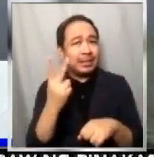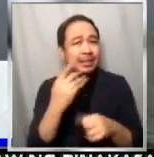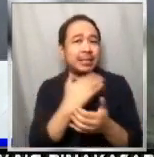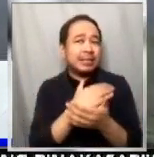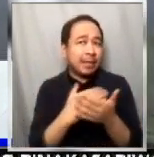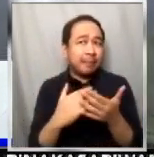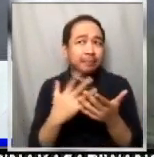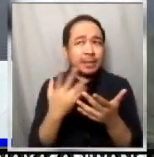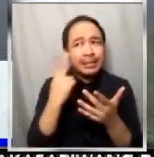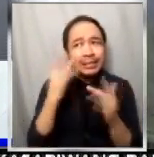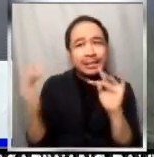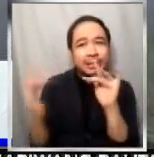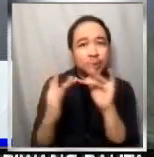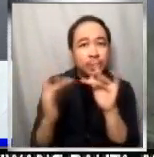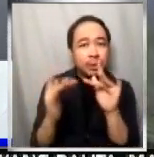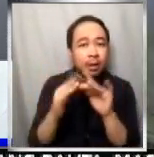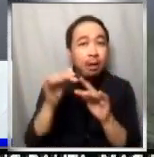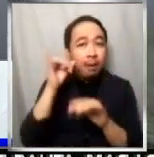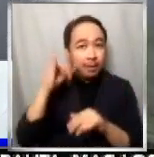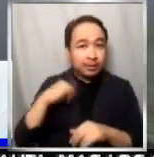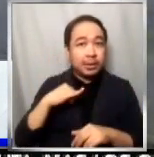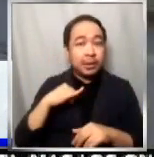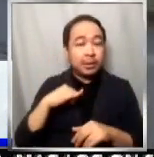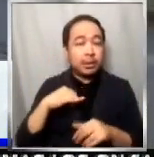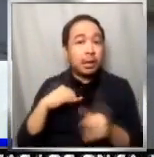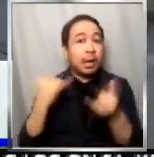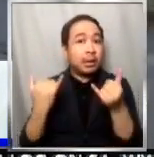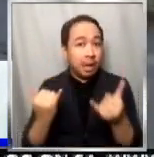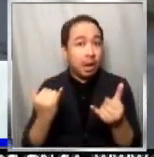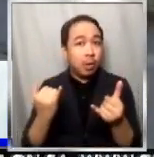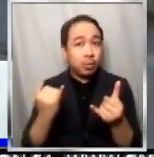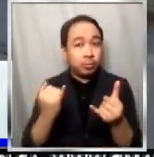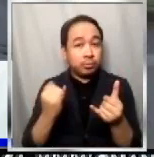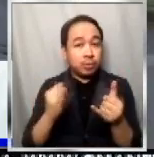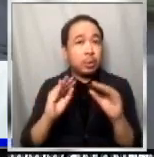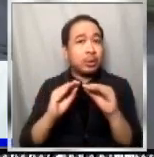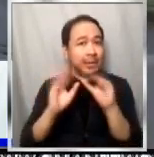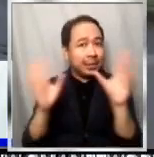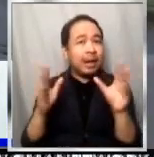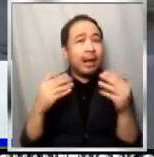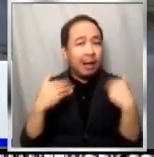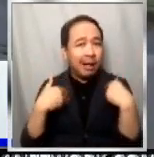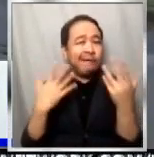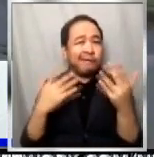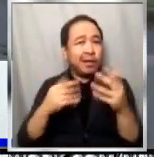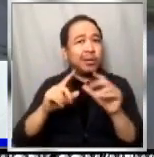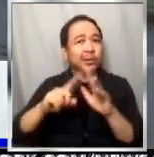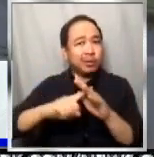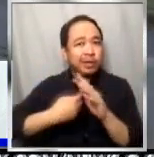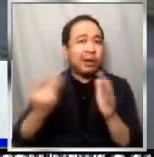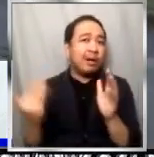which now indicates that measures are being taken to address those issues, and